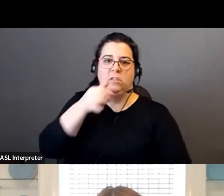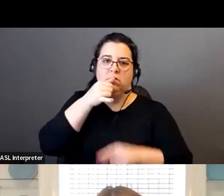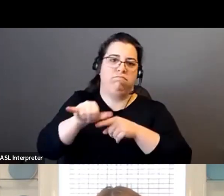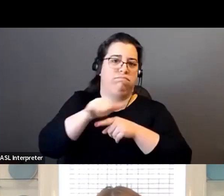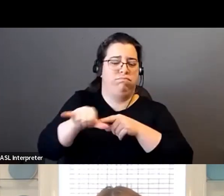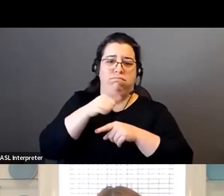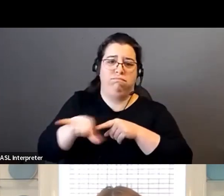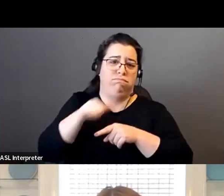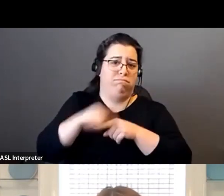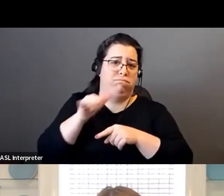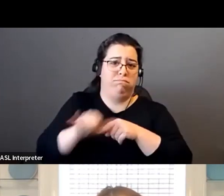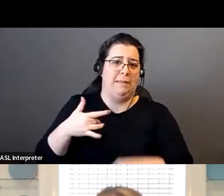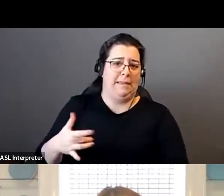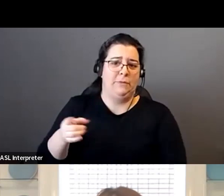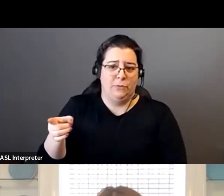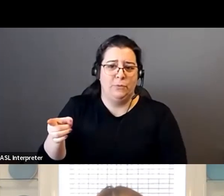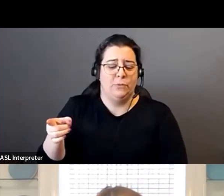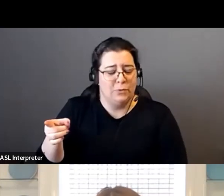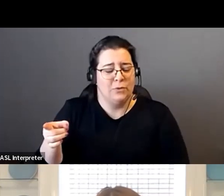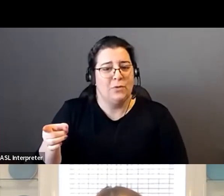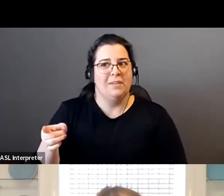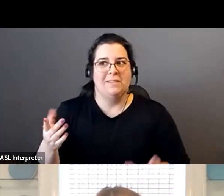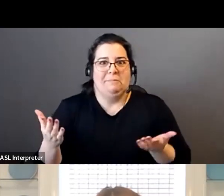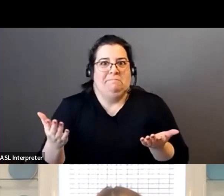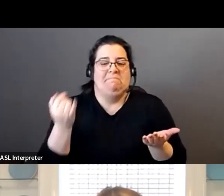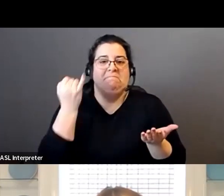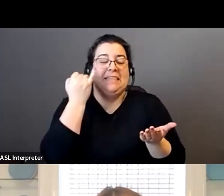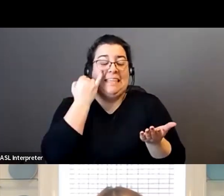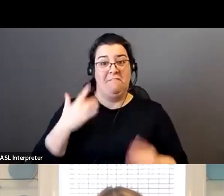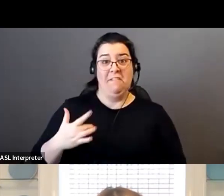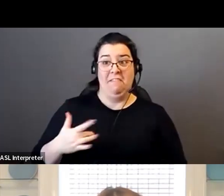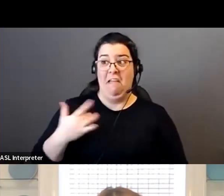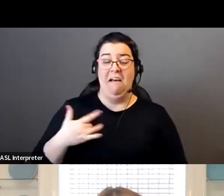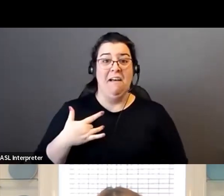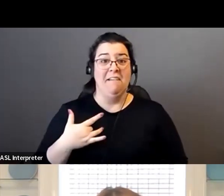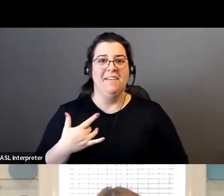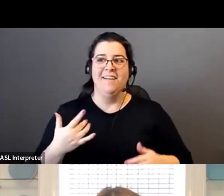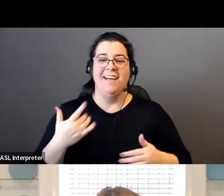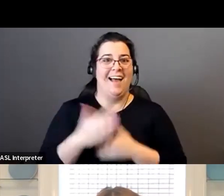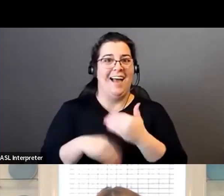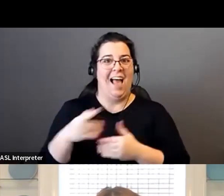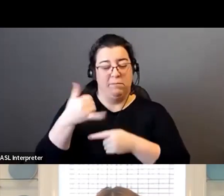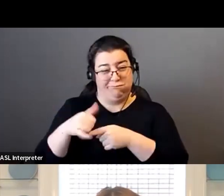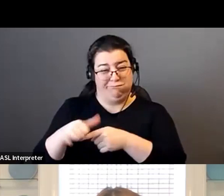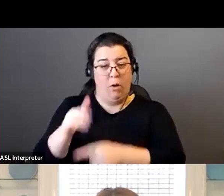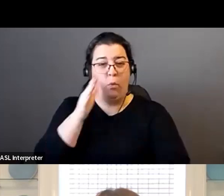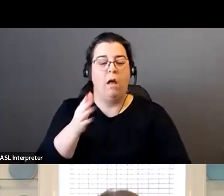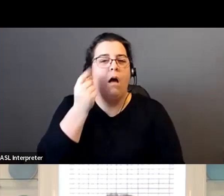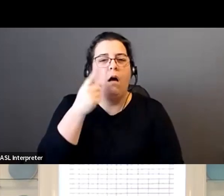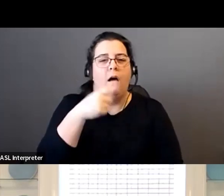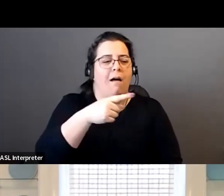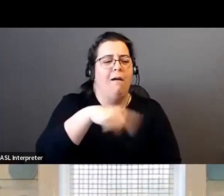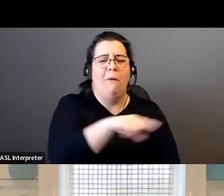replay, that is all edited out. I can't do anything live, but the funny thing is people like her